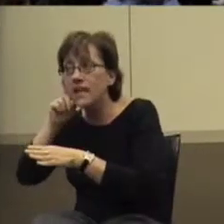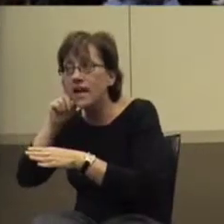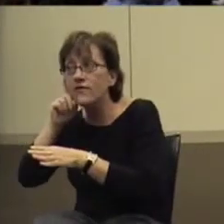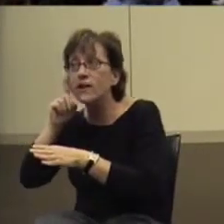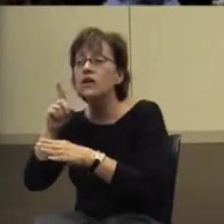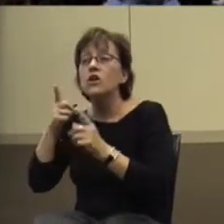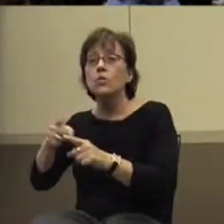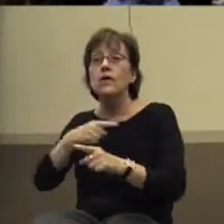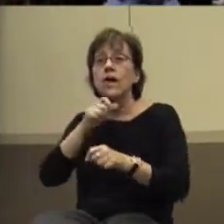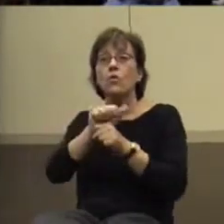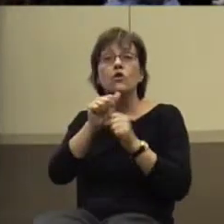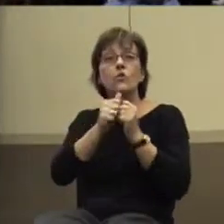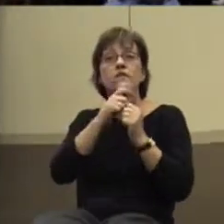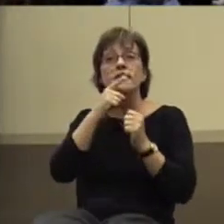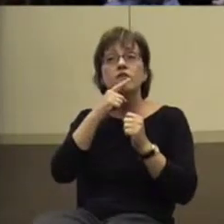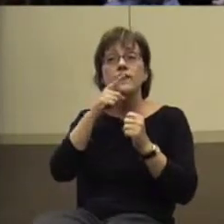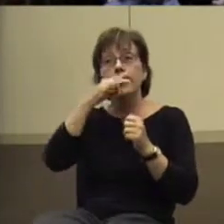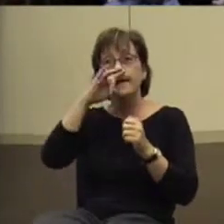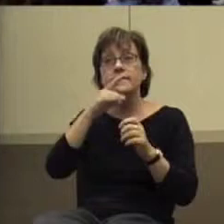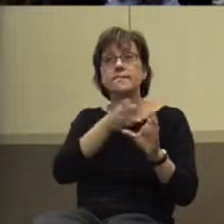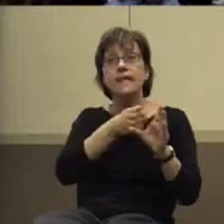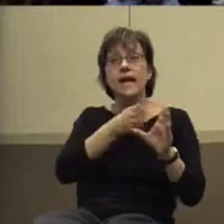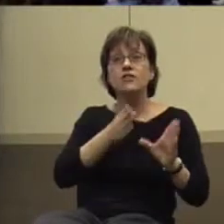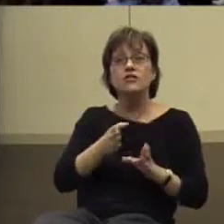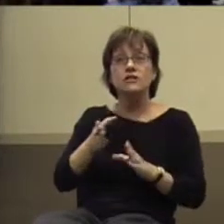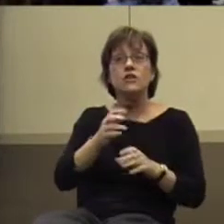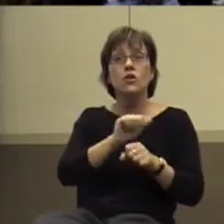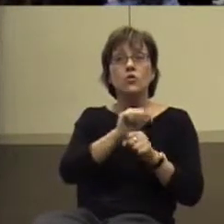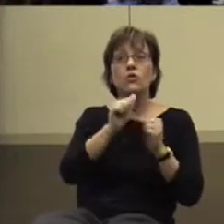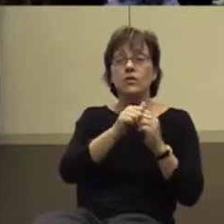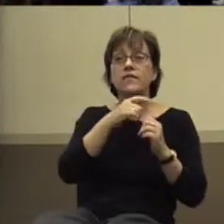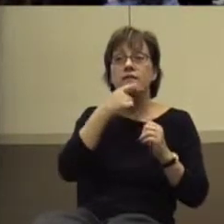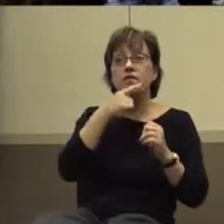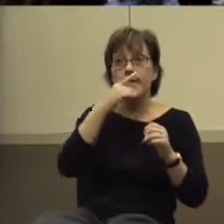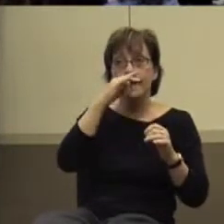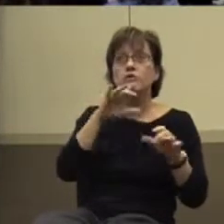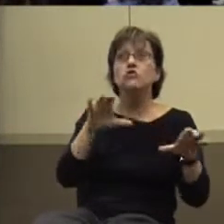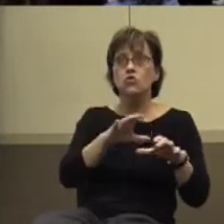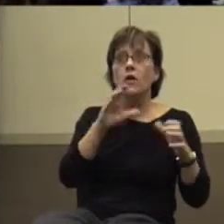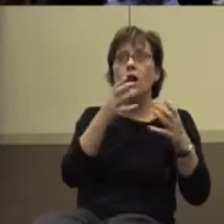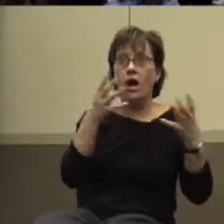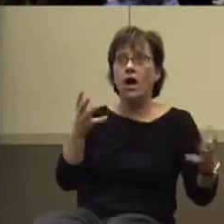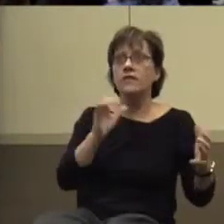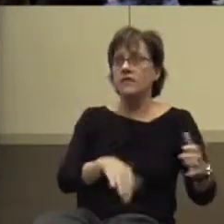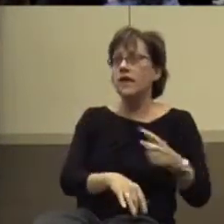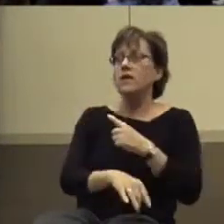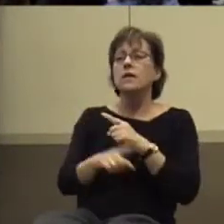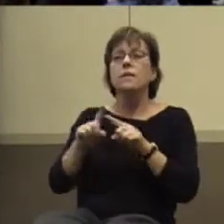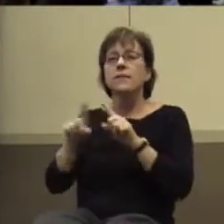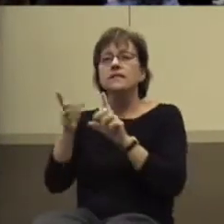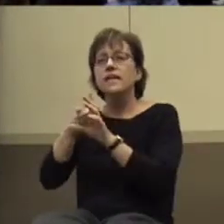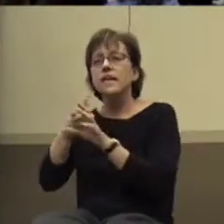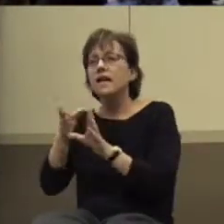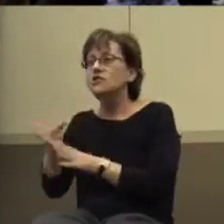hearing kids do a lot of these. But the psychologists that we have that are working, they don't do